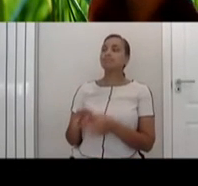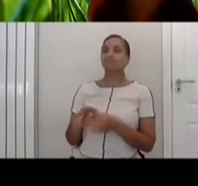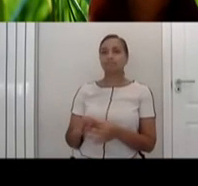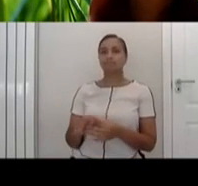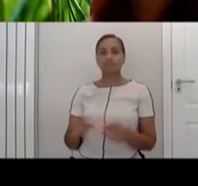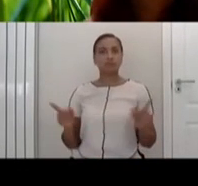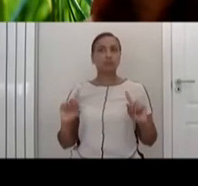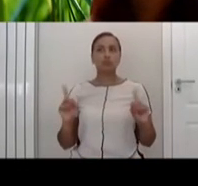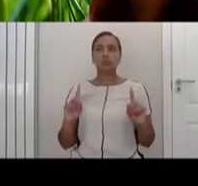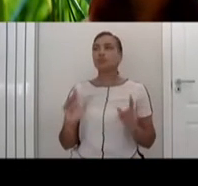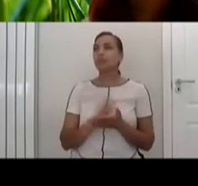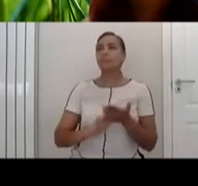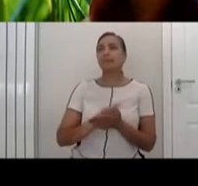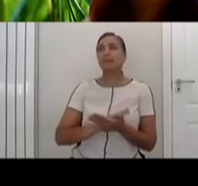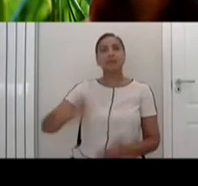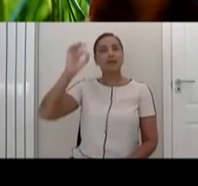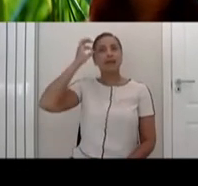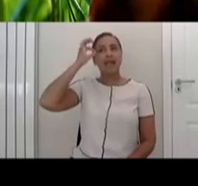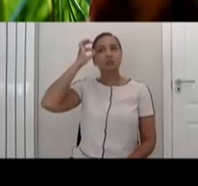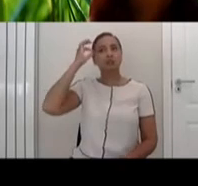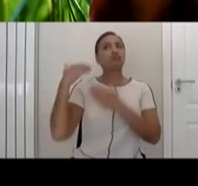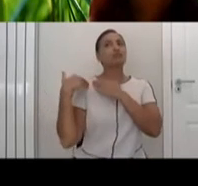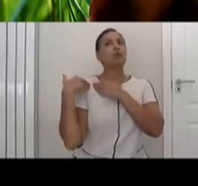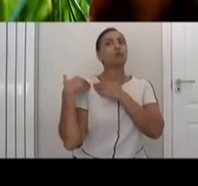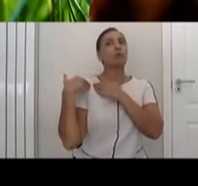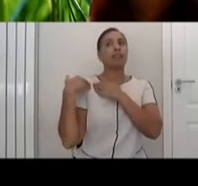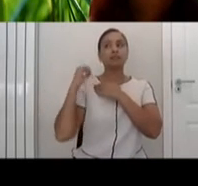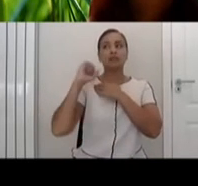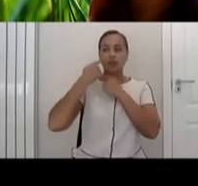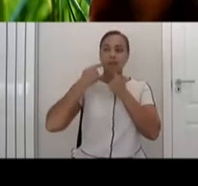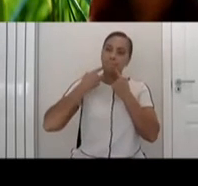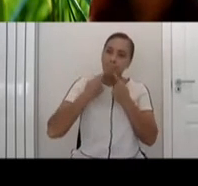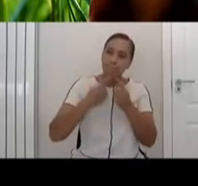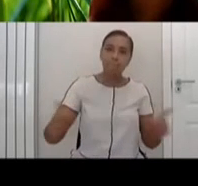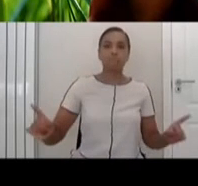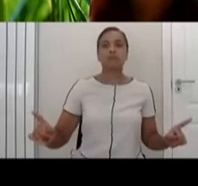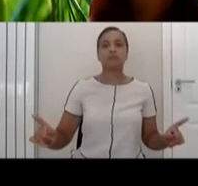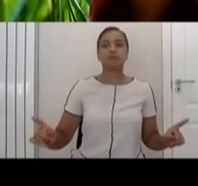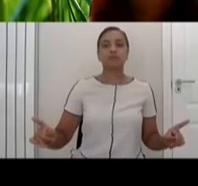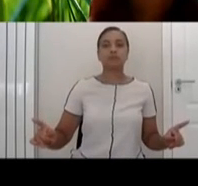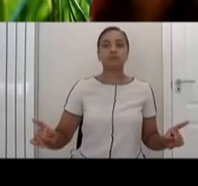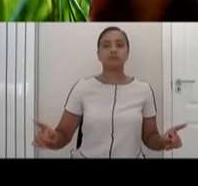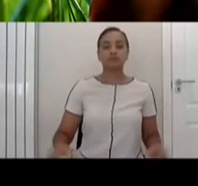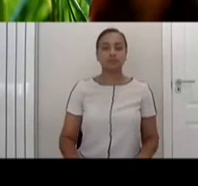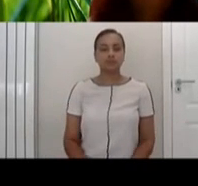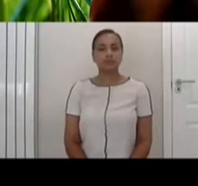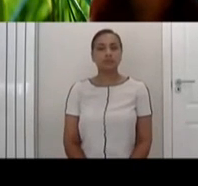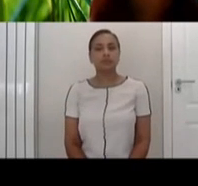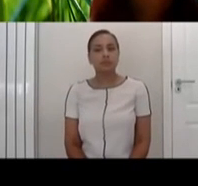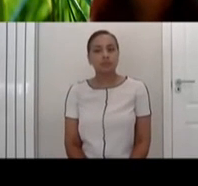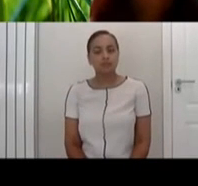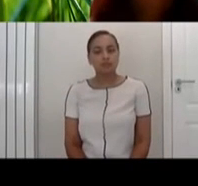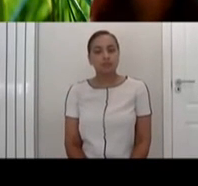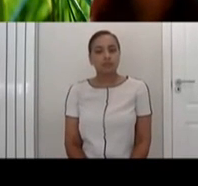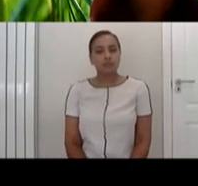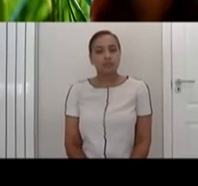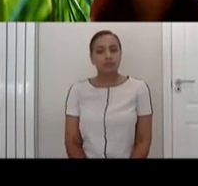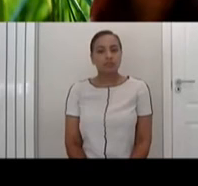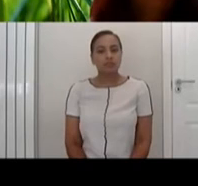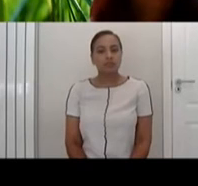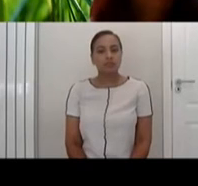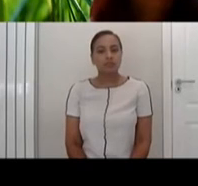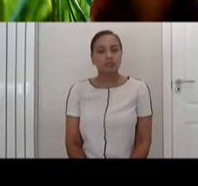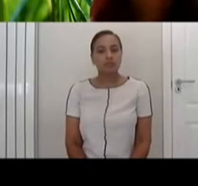powers mean for local authorities. When I say our neighbours, I mean our neighbouring boroughs, because